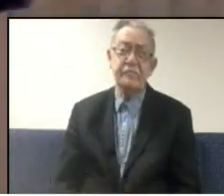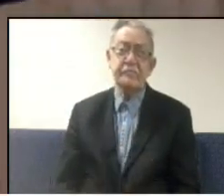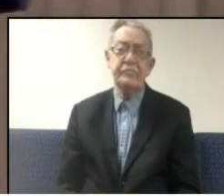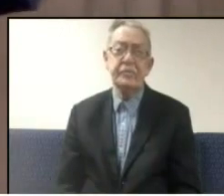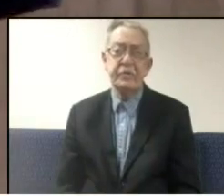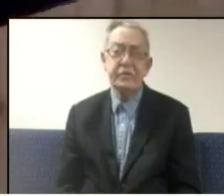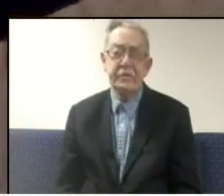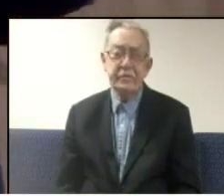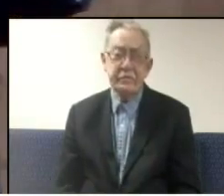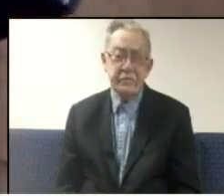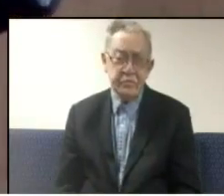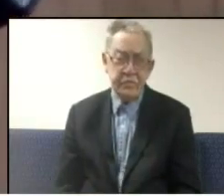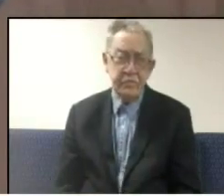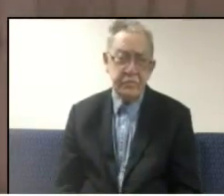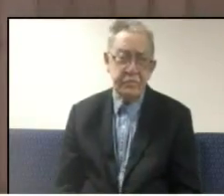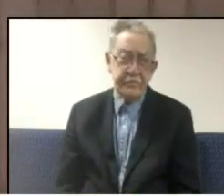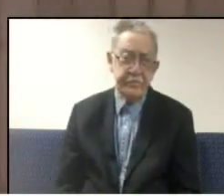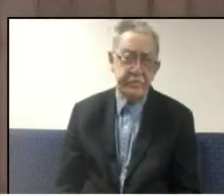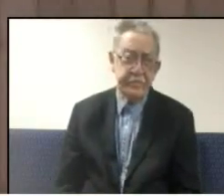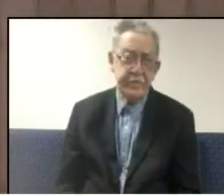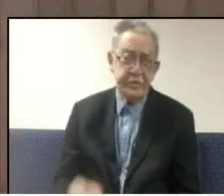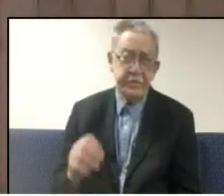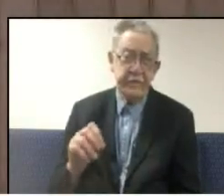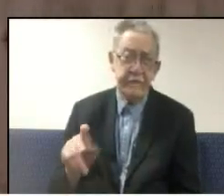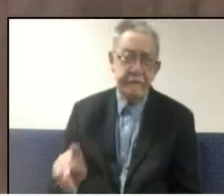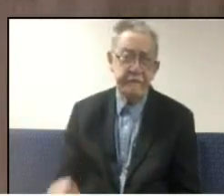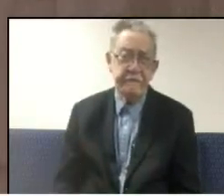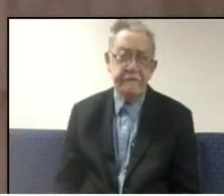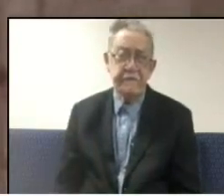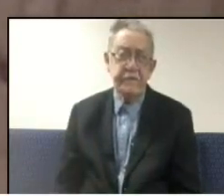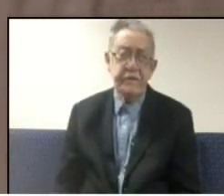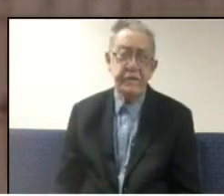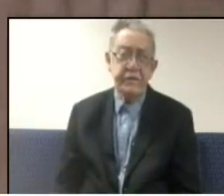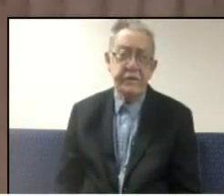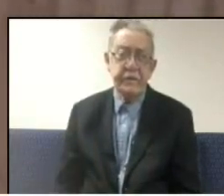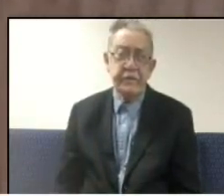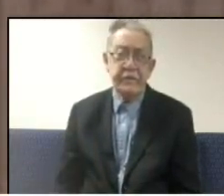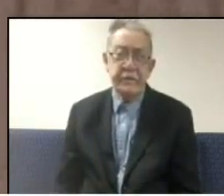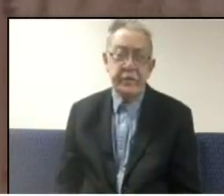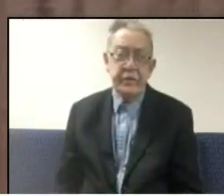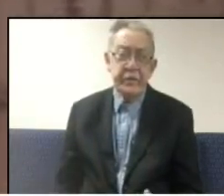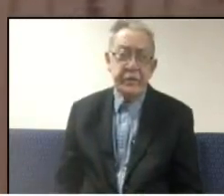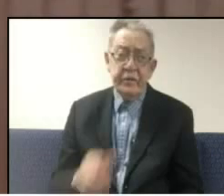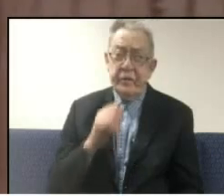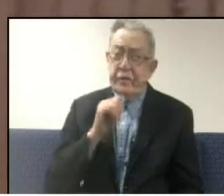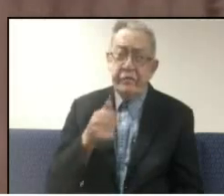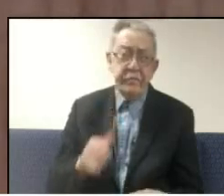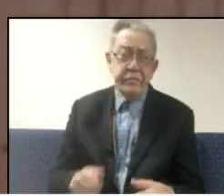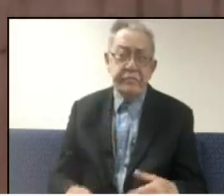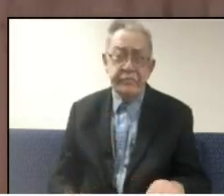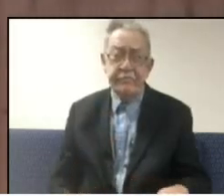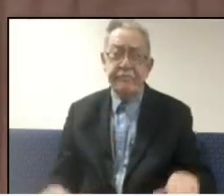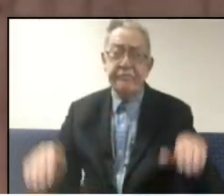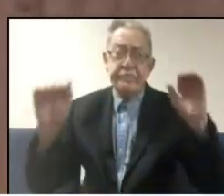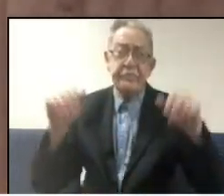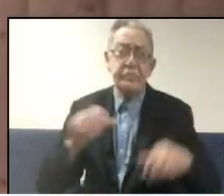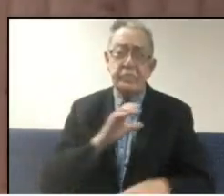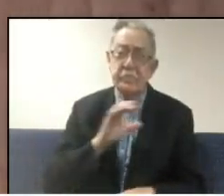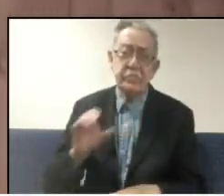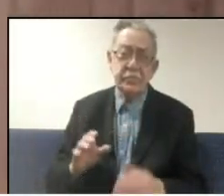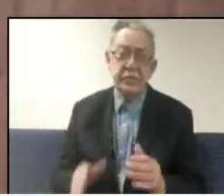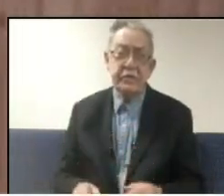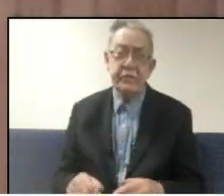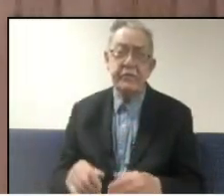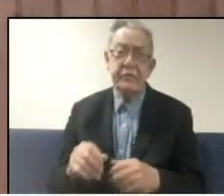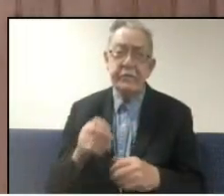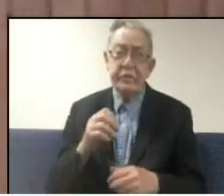I'm proof of it, okay? I'm proof of it. I wasn't raised in a Christian home. I didn't go to